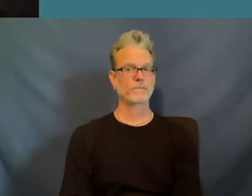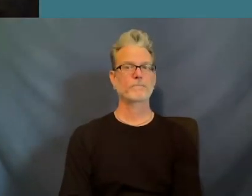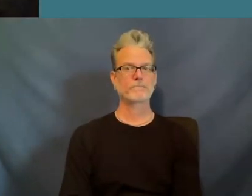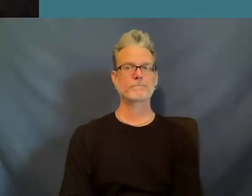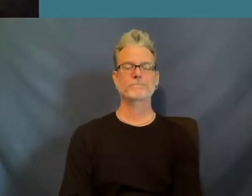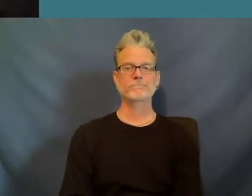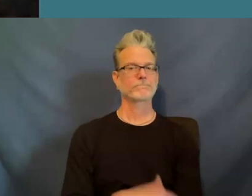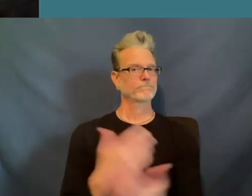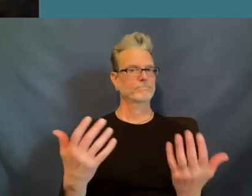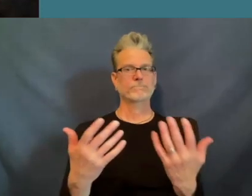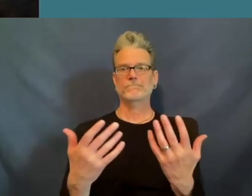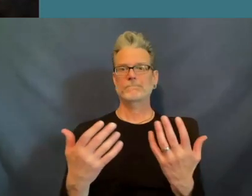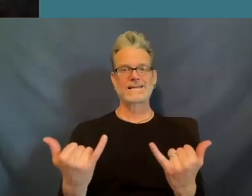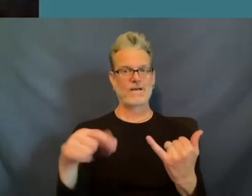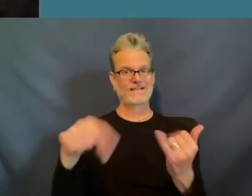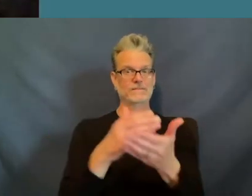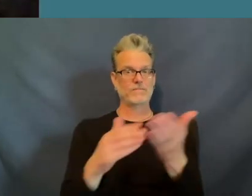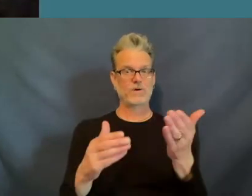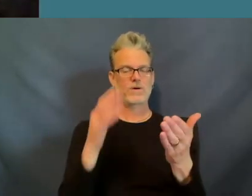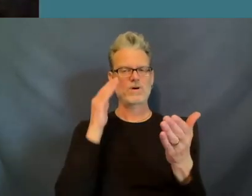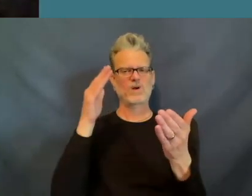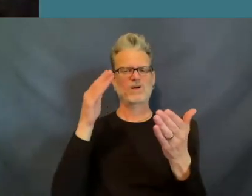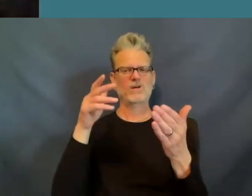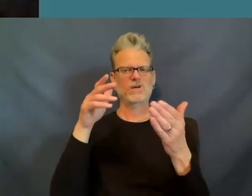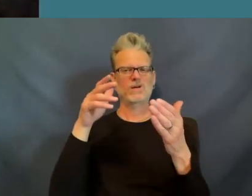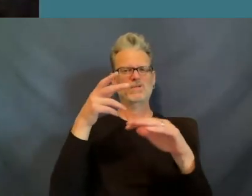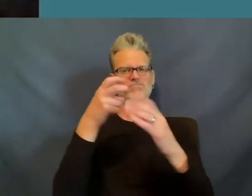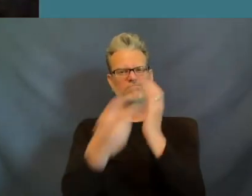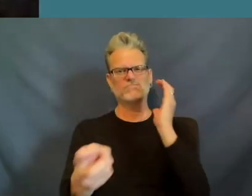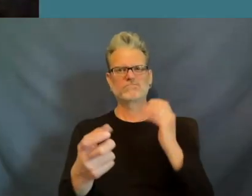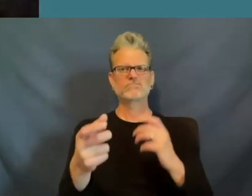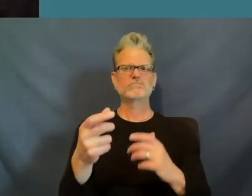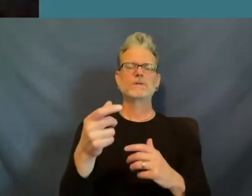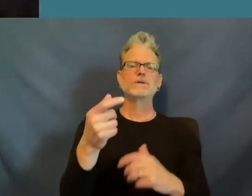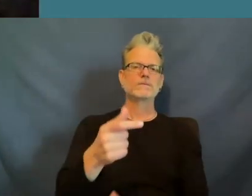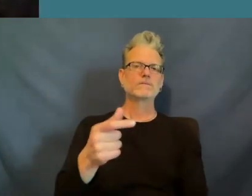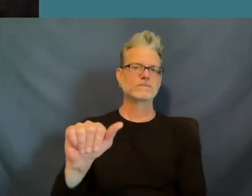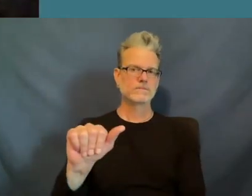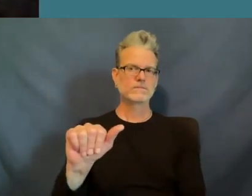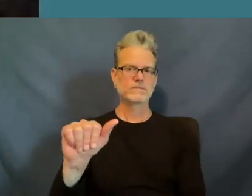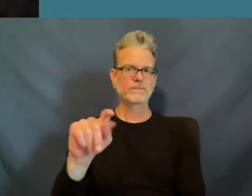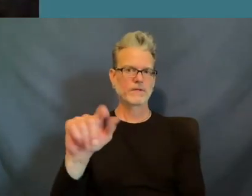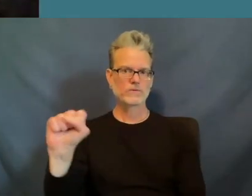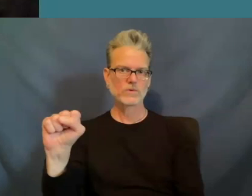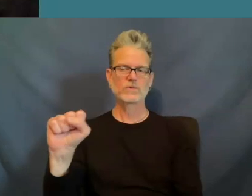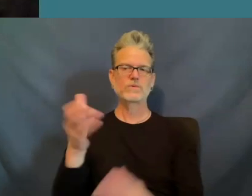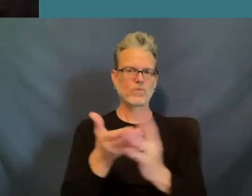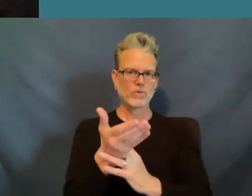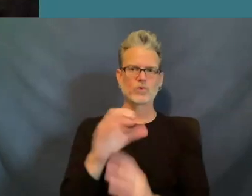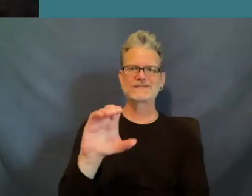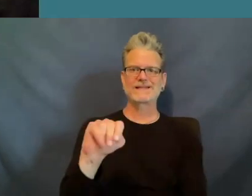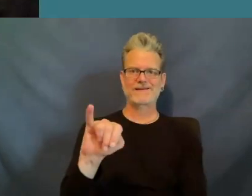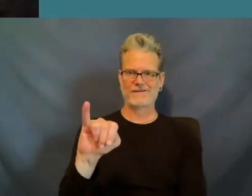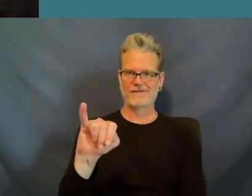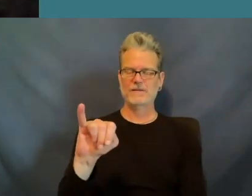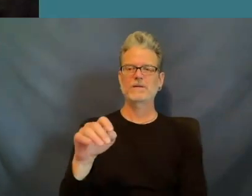So for the next section, we'll take a deeper dive into the key grants and agreements tools that are supported through the Community Navigators Initiative. We are going to